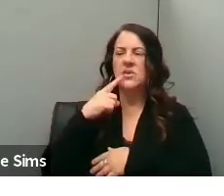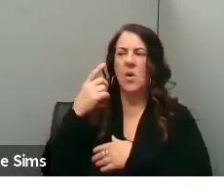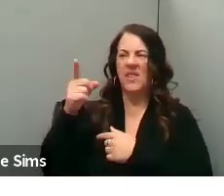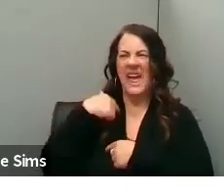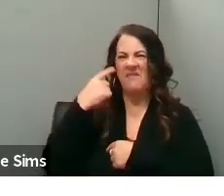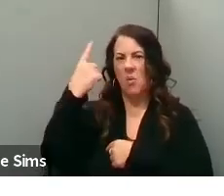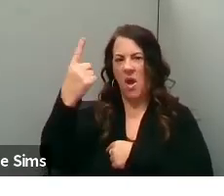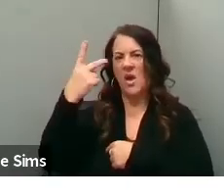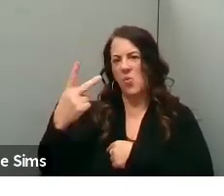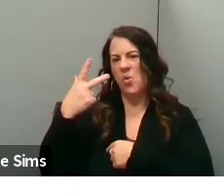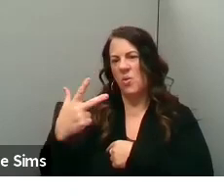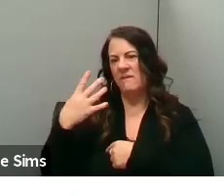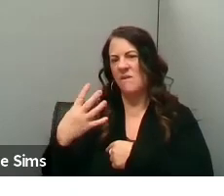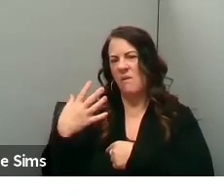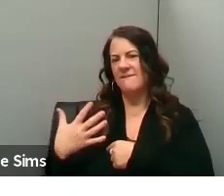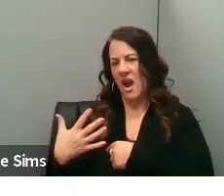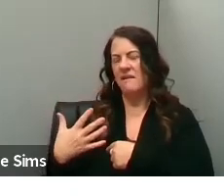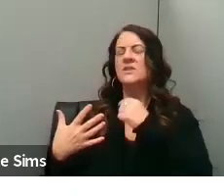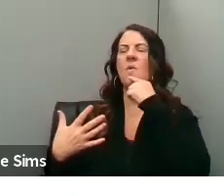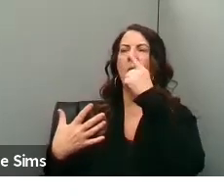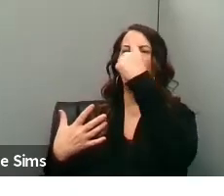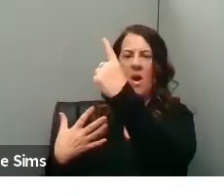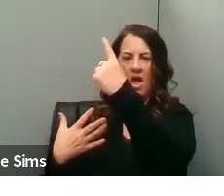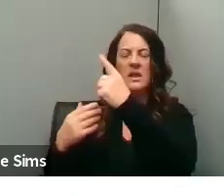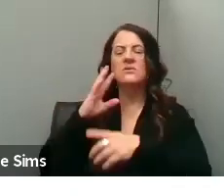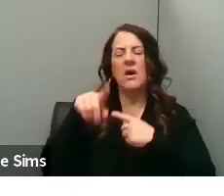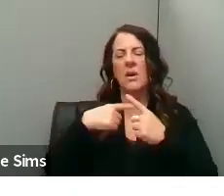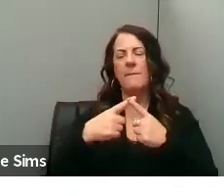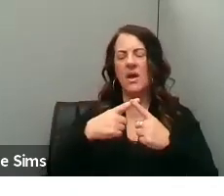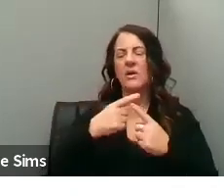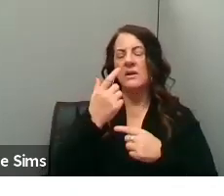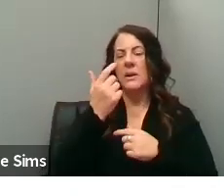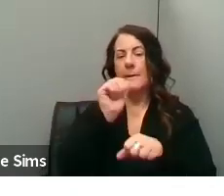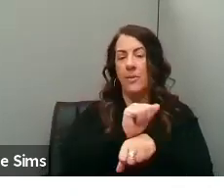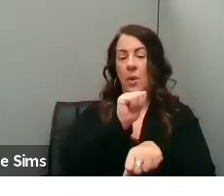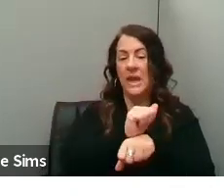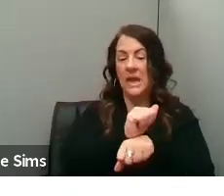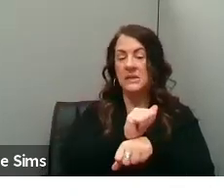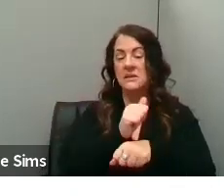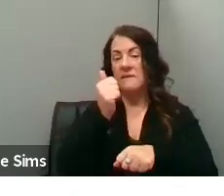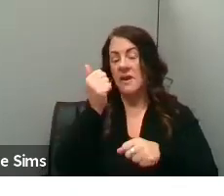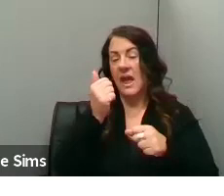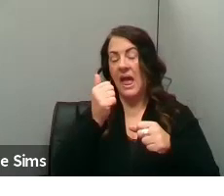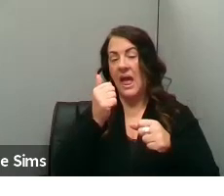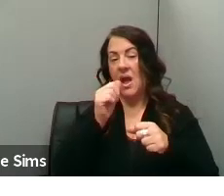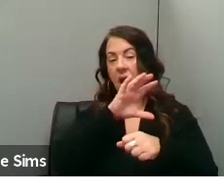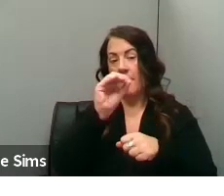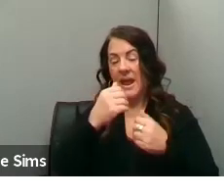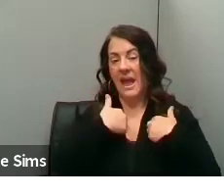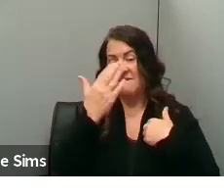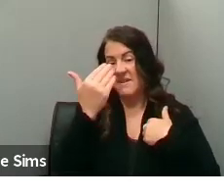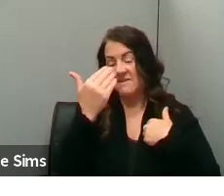ADA. The ADA prohibits most employers with 15 or more employees from discriminating against people with disabilities in